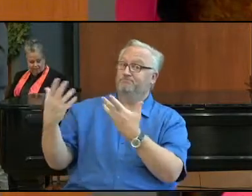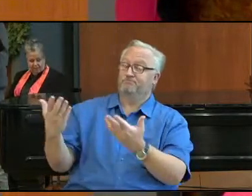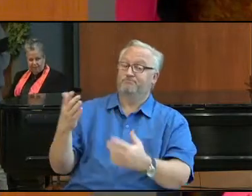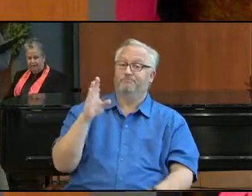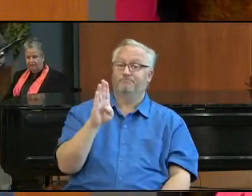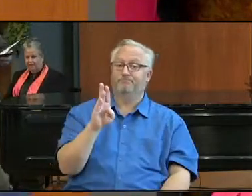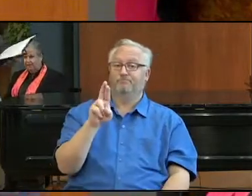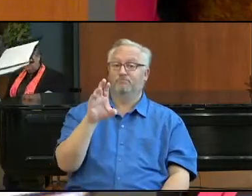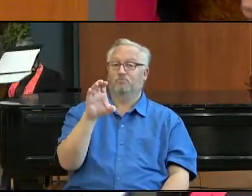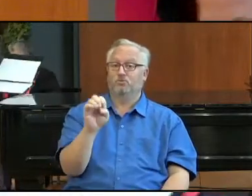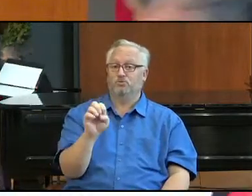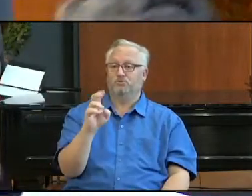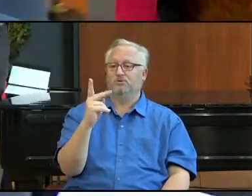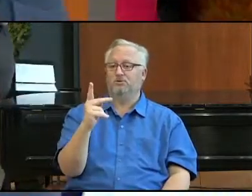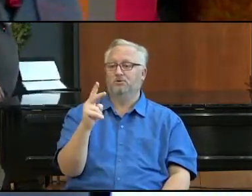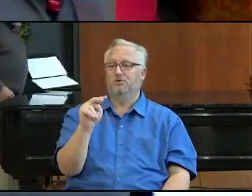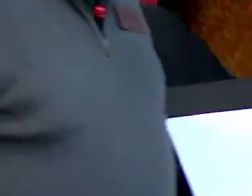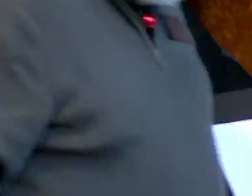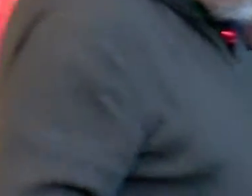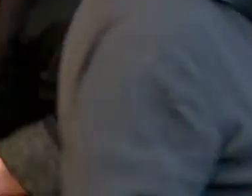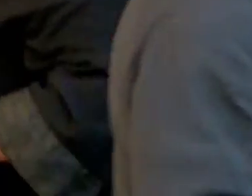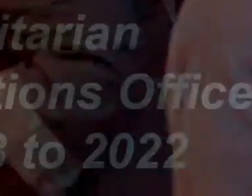Knotts.